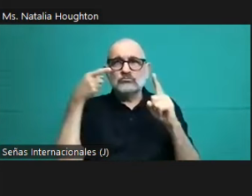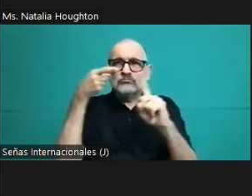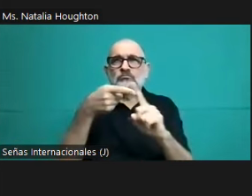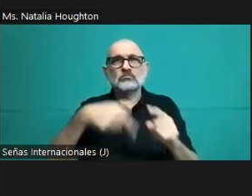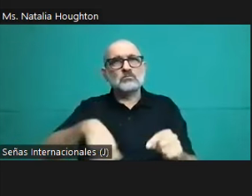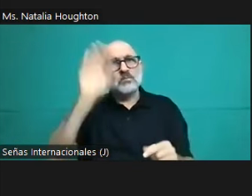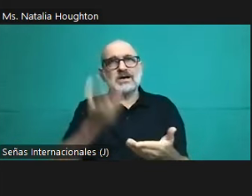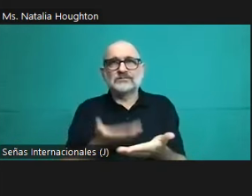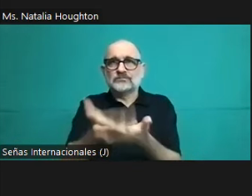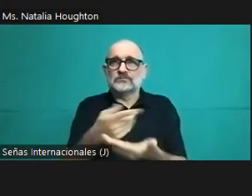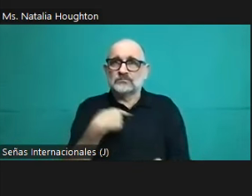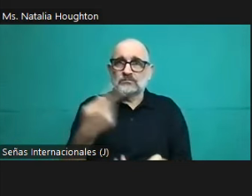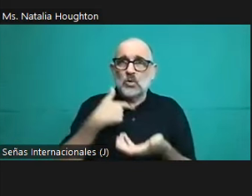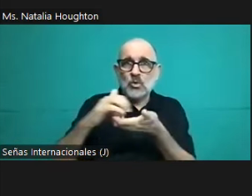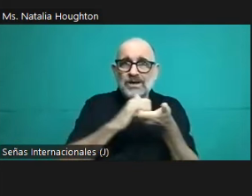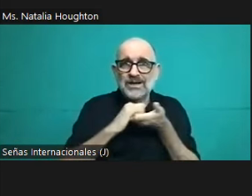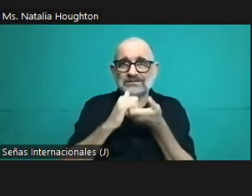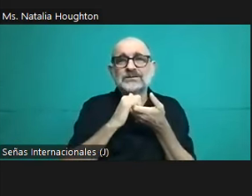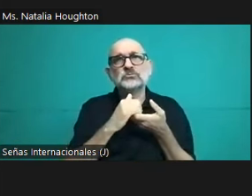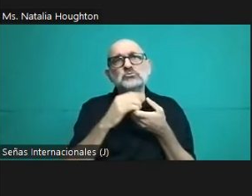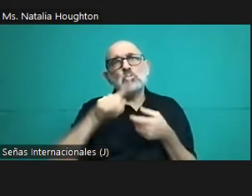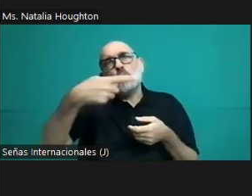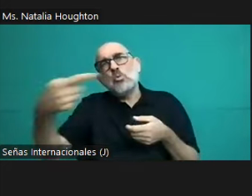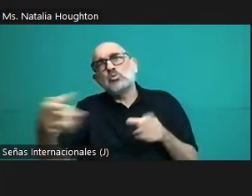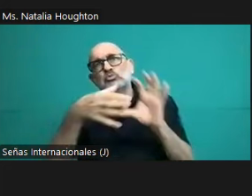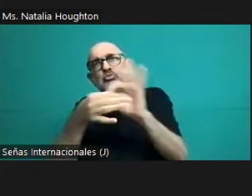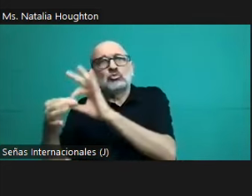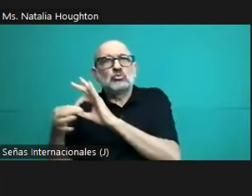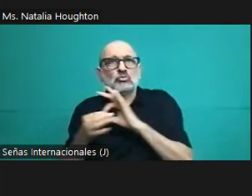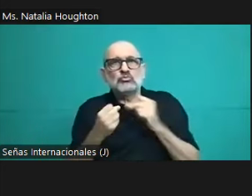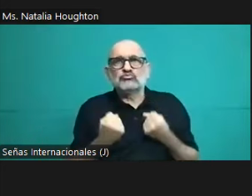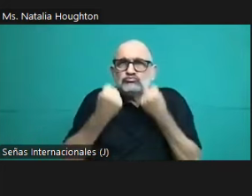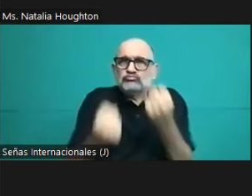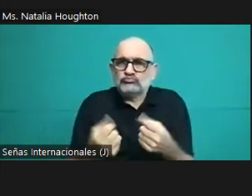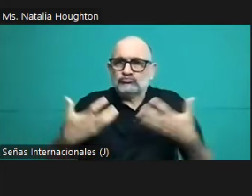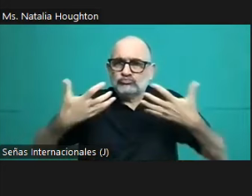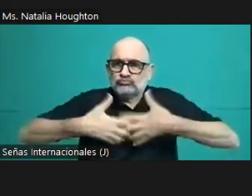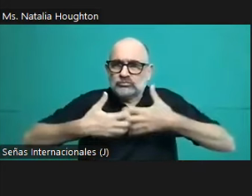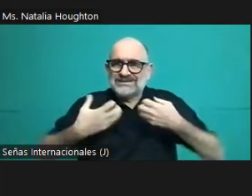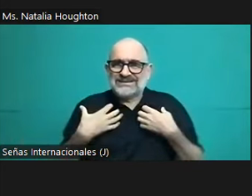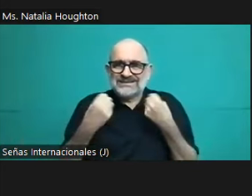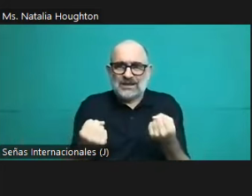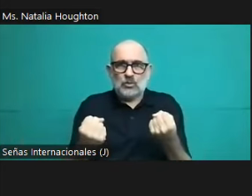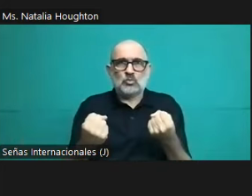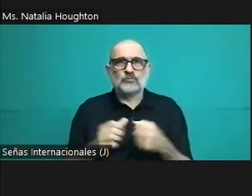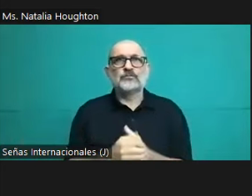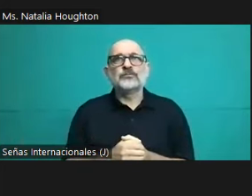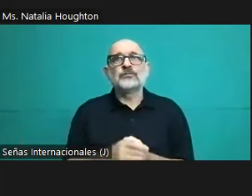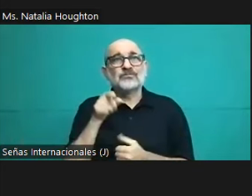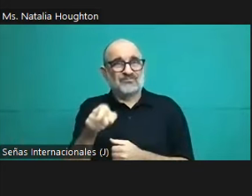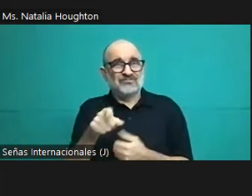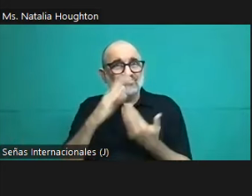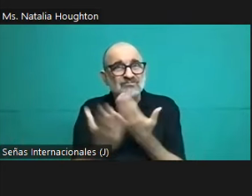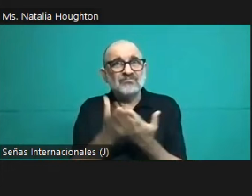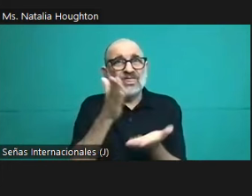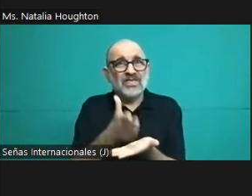universal health, and setting the pillar on analyzing access to healthcare services. Obviously,